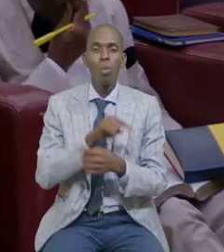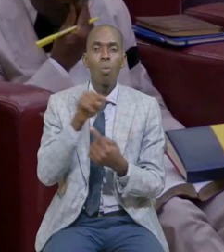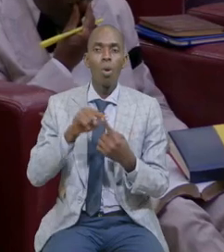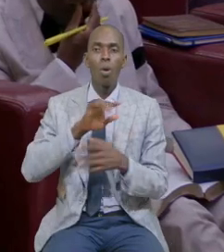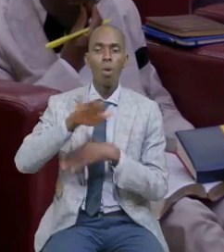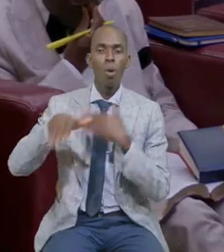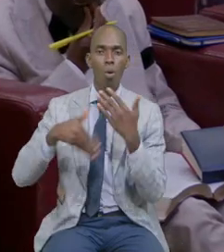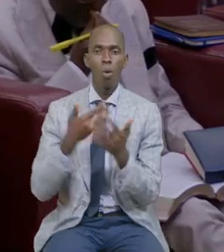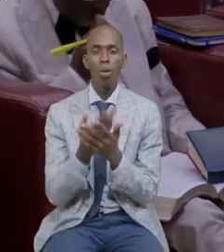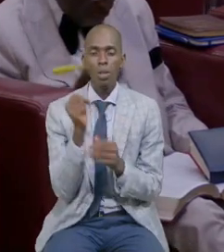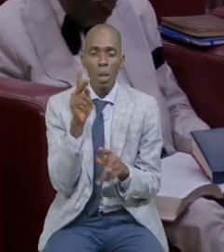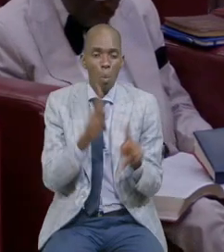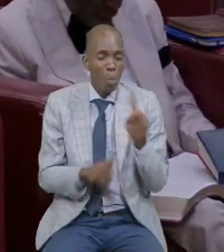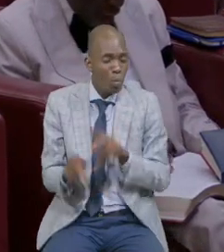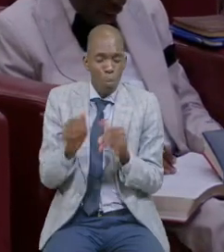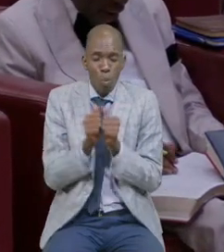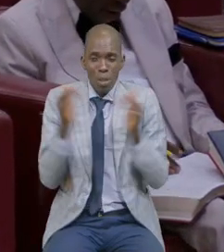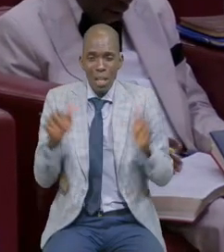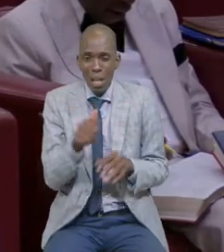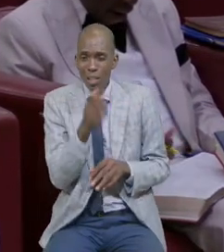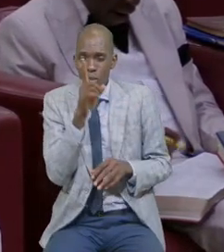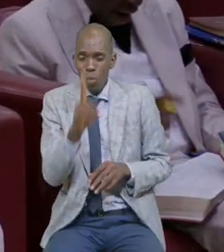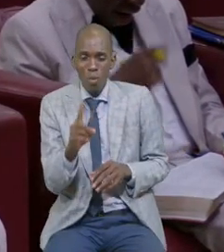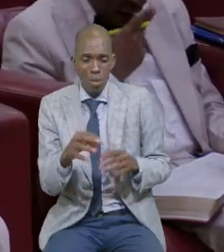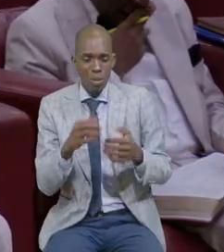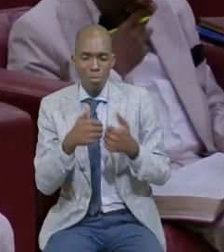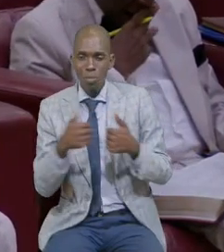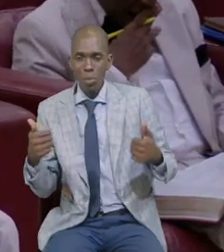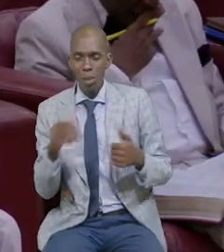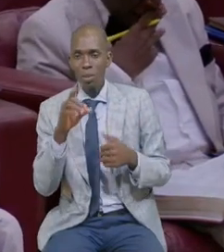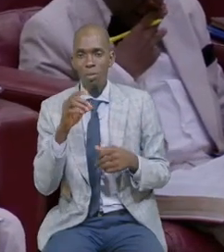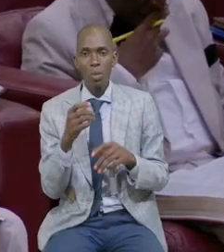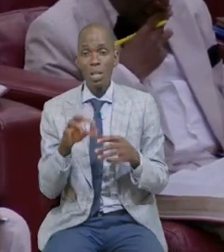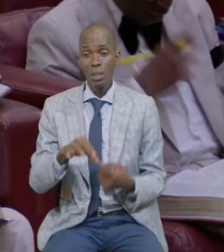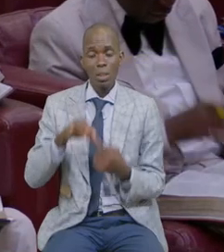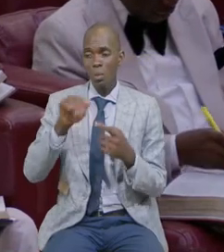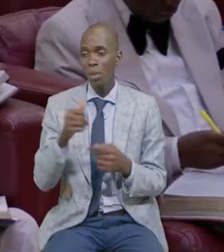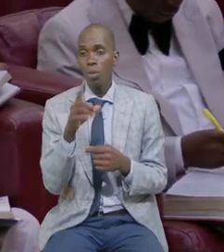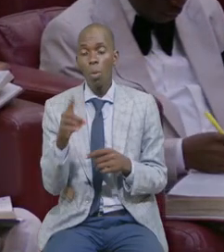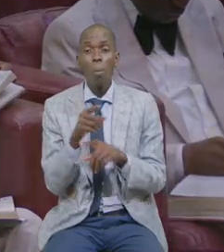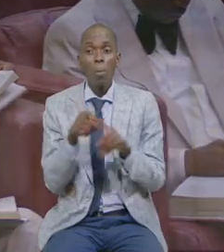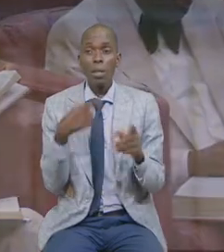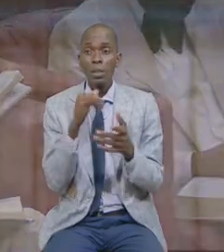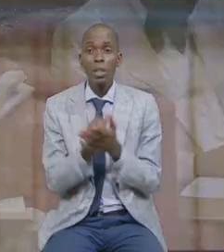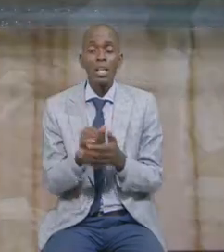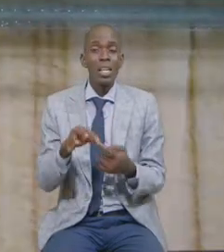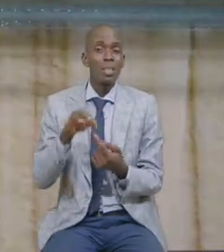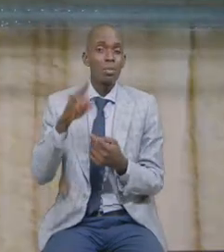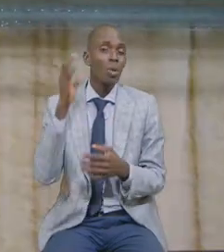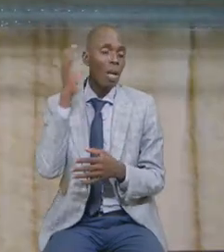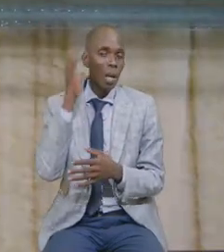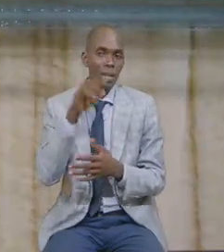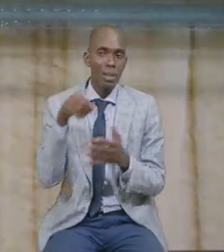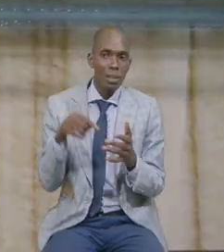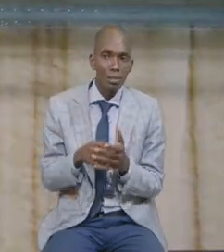the people, without exception, except these godly people, heard the sound of the cornet, flute,